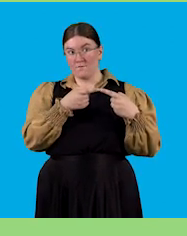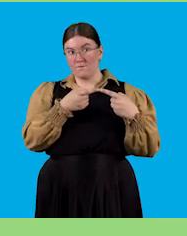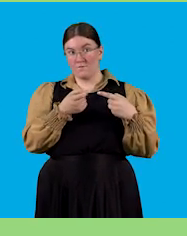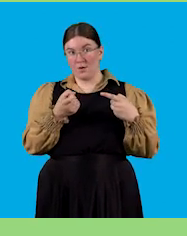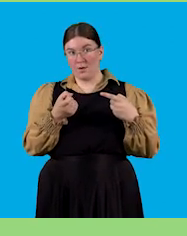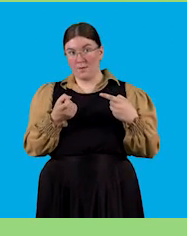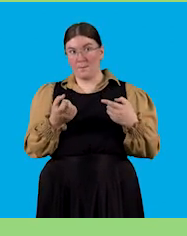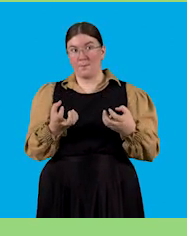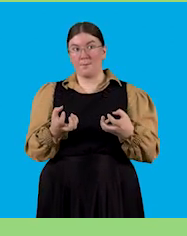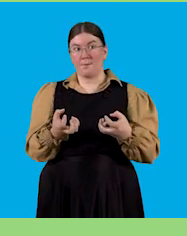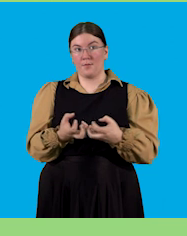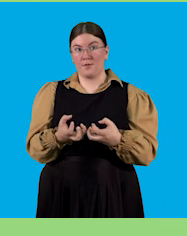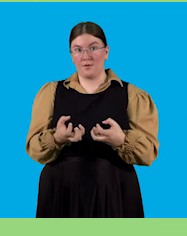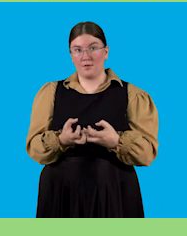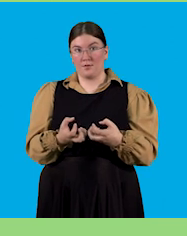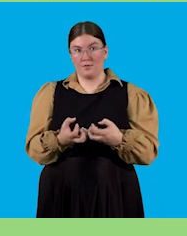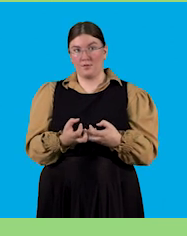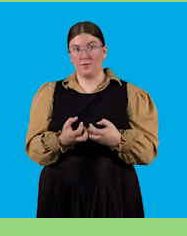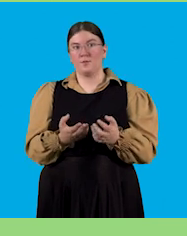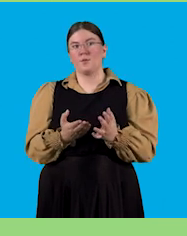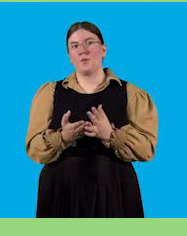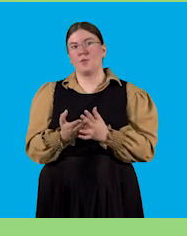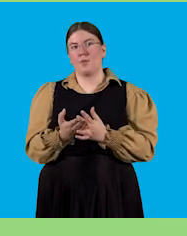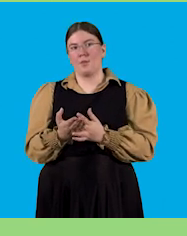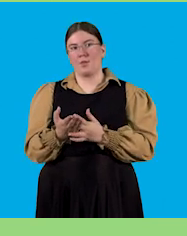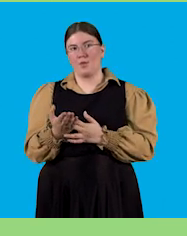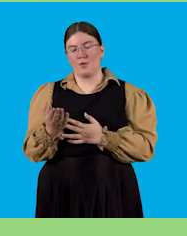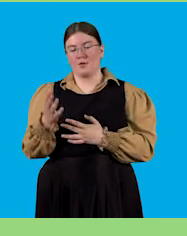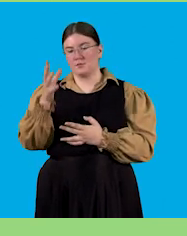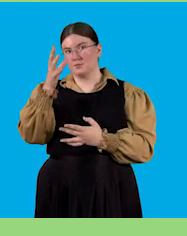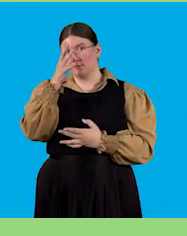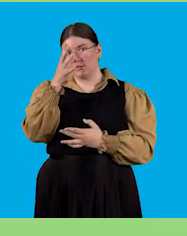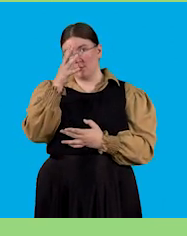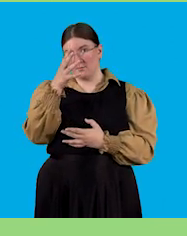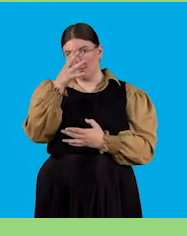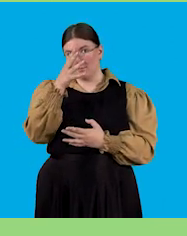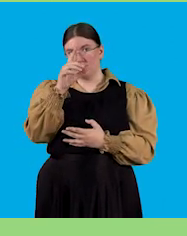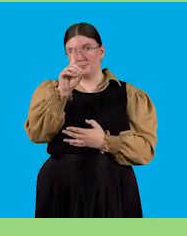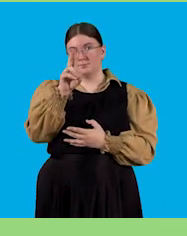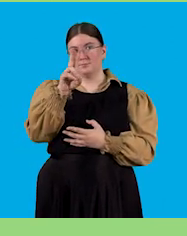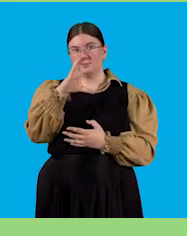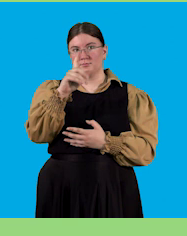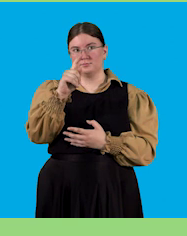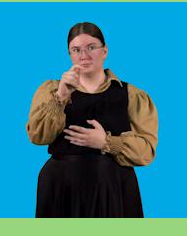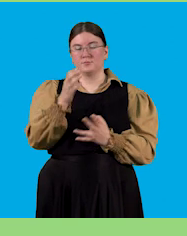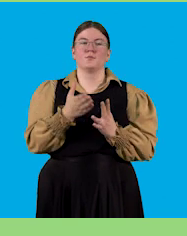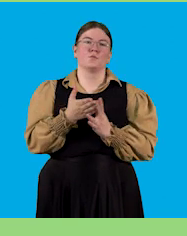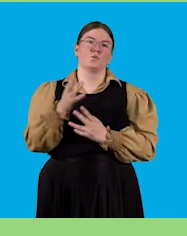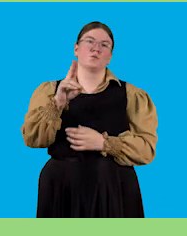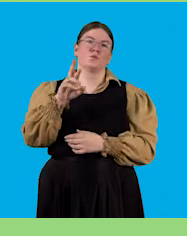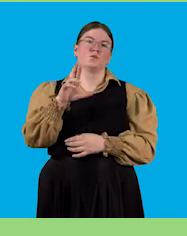epididymis, which is there, down to the sperm duct to the